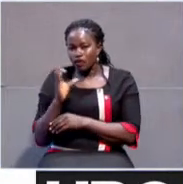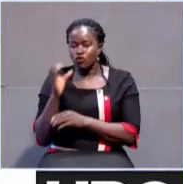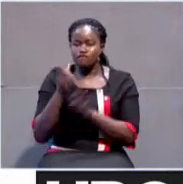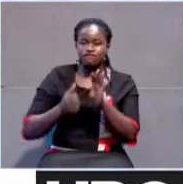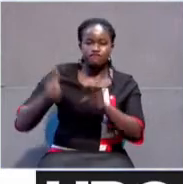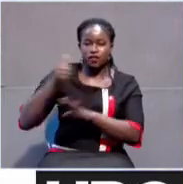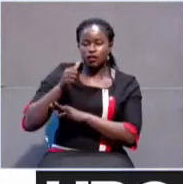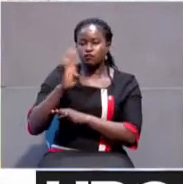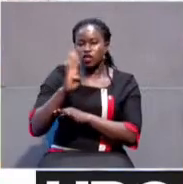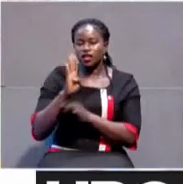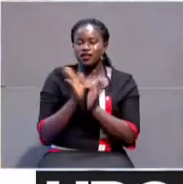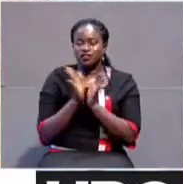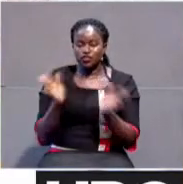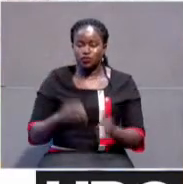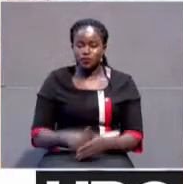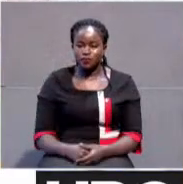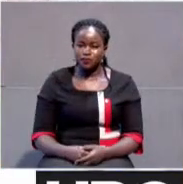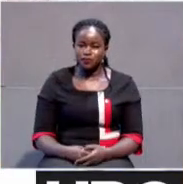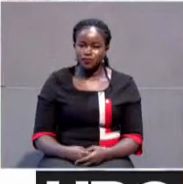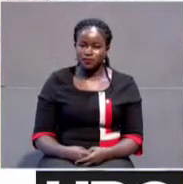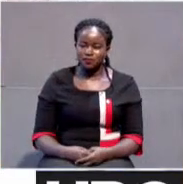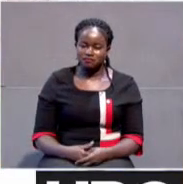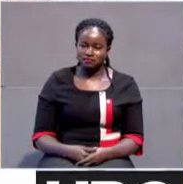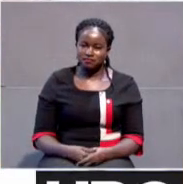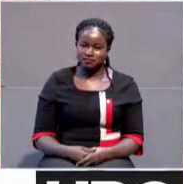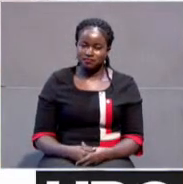Brigadier Generals.